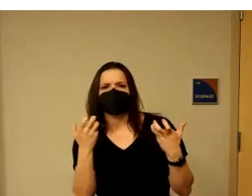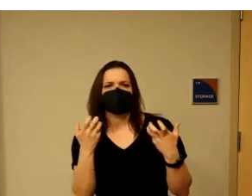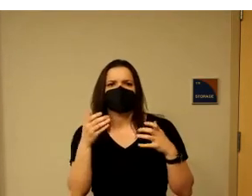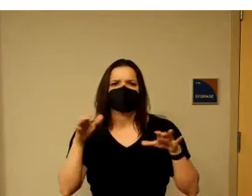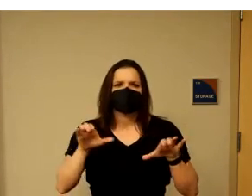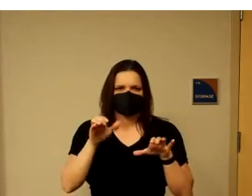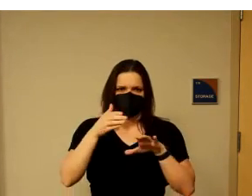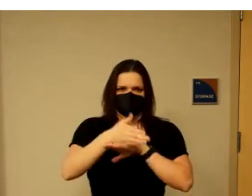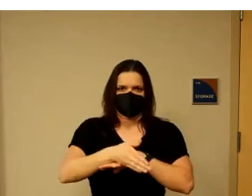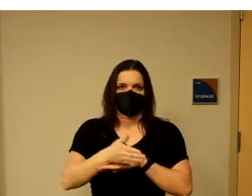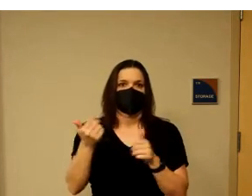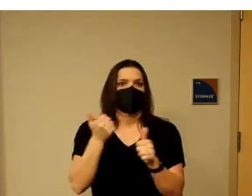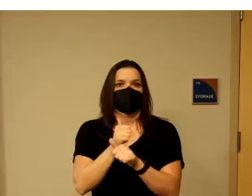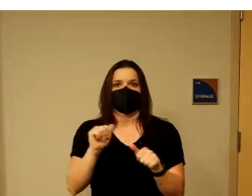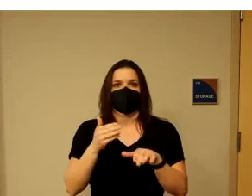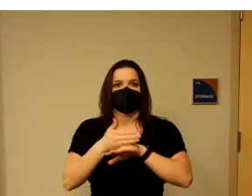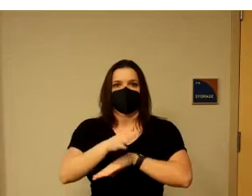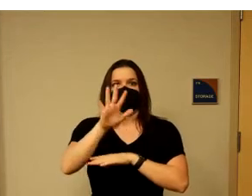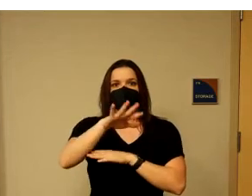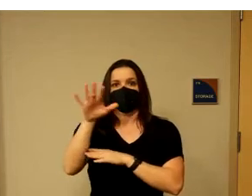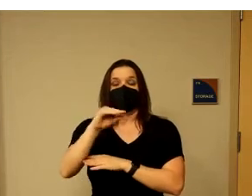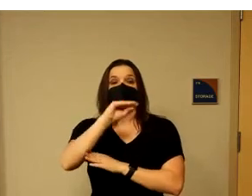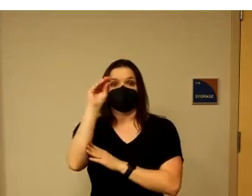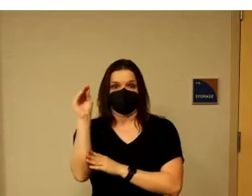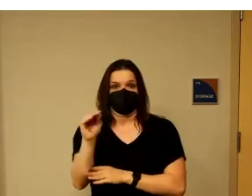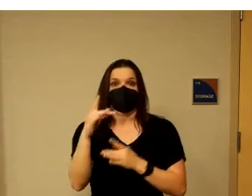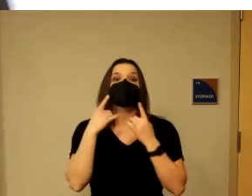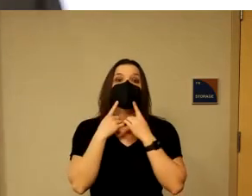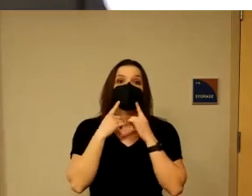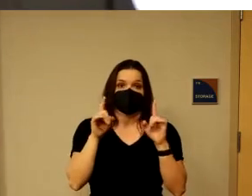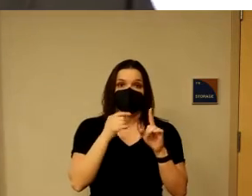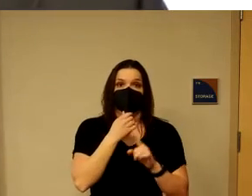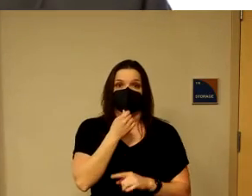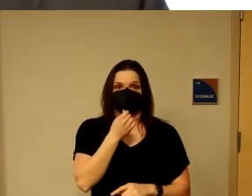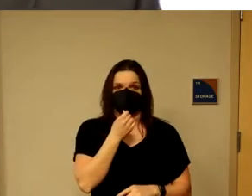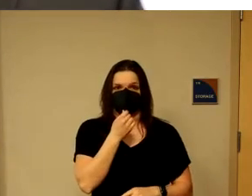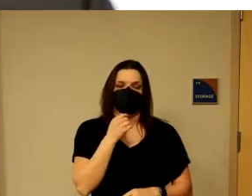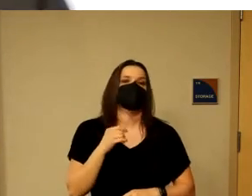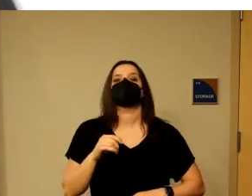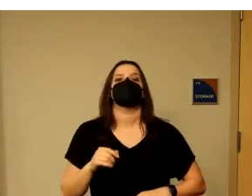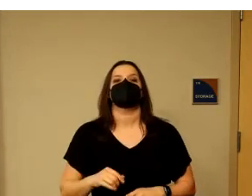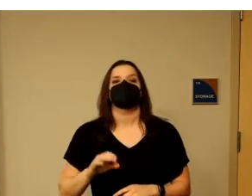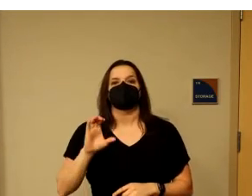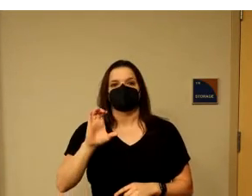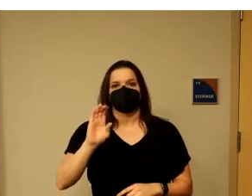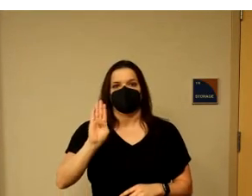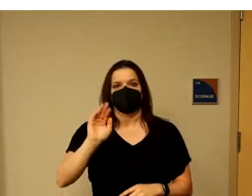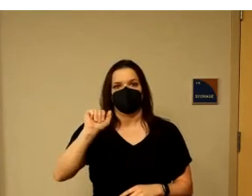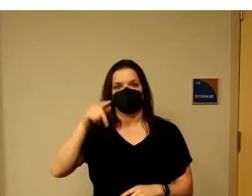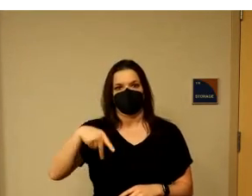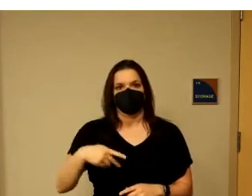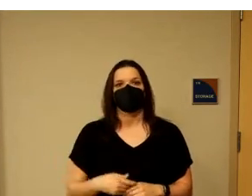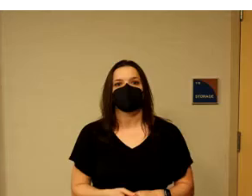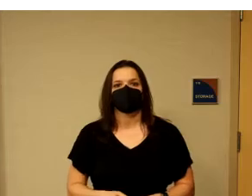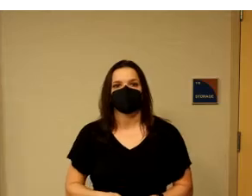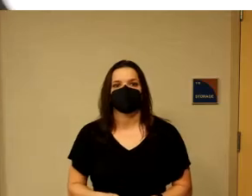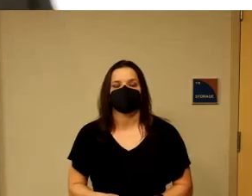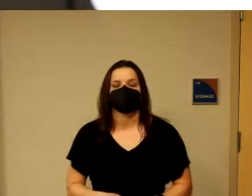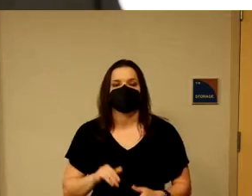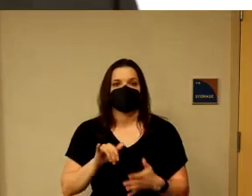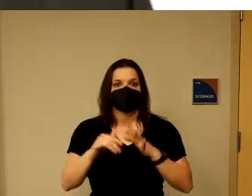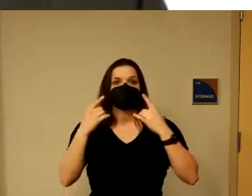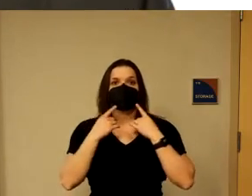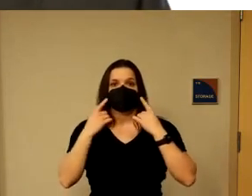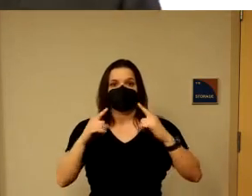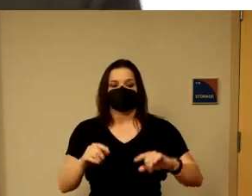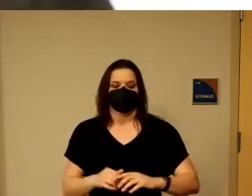over? Yeah, anything above 55% would be effective. Yeah, HCVAP, yeah. So that would be